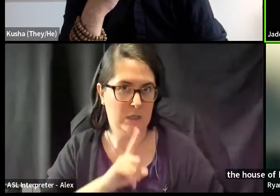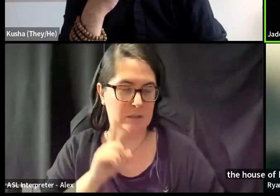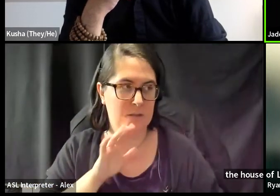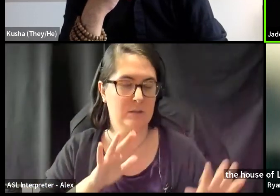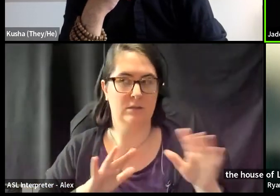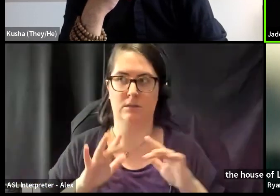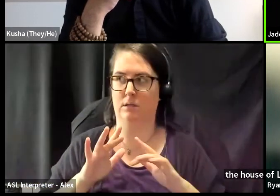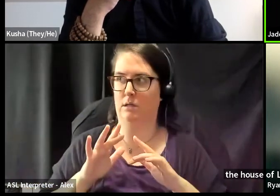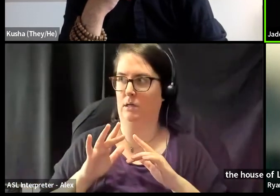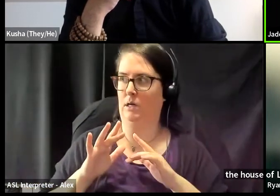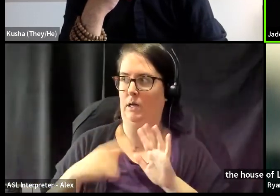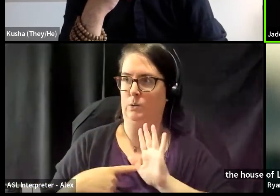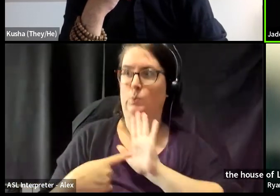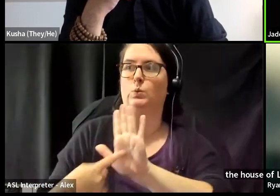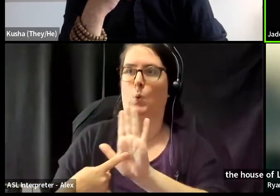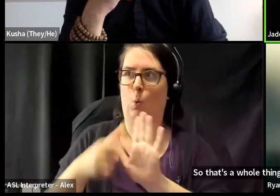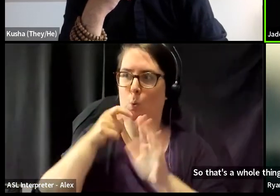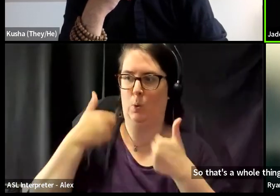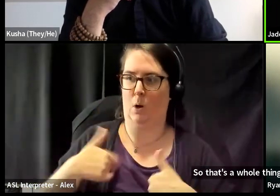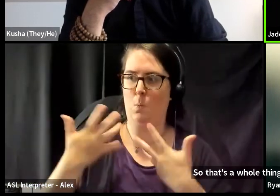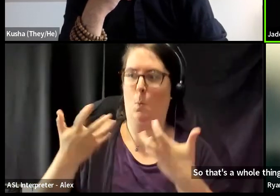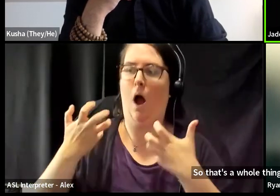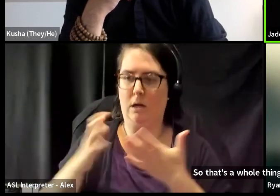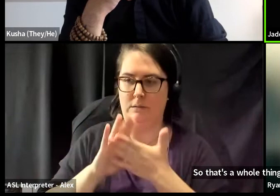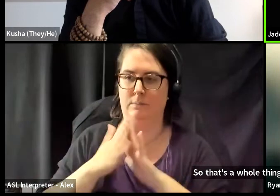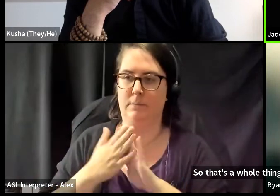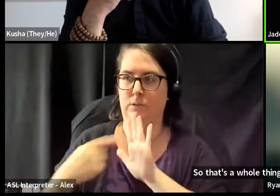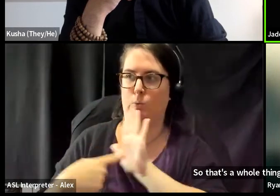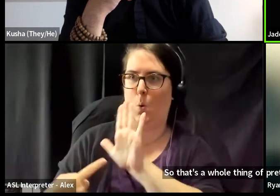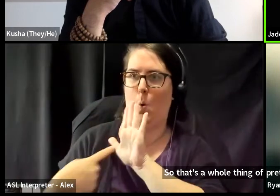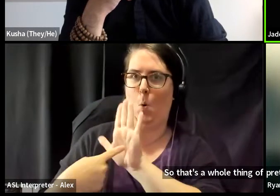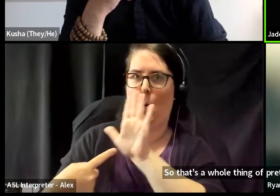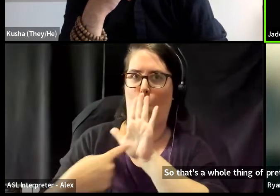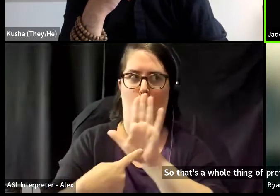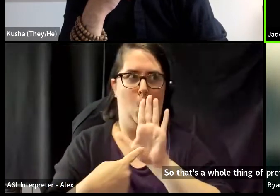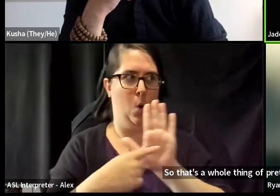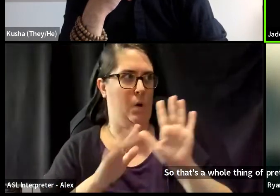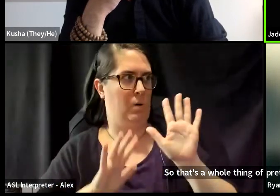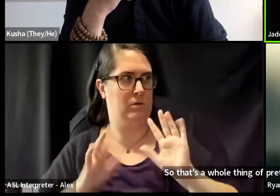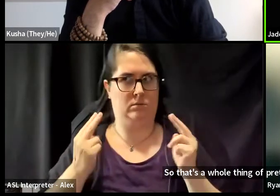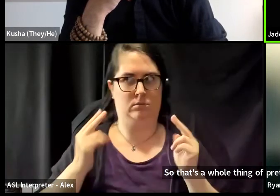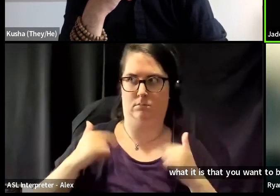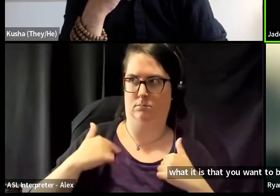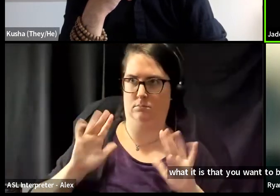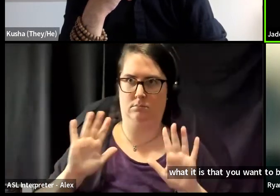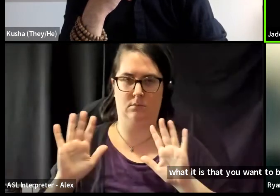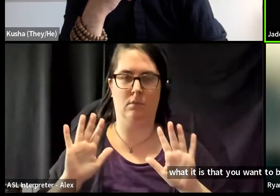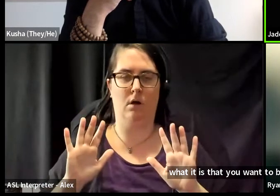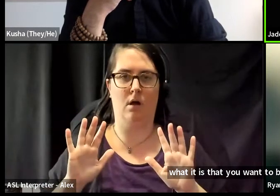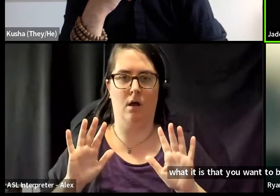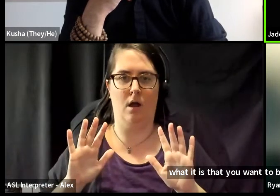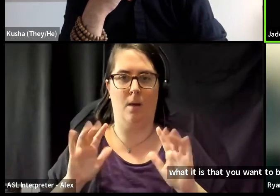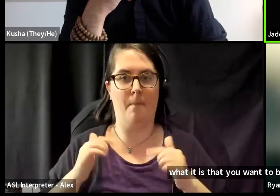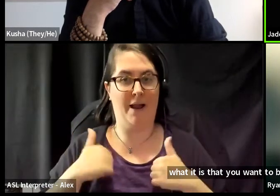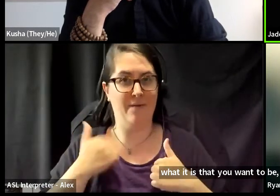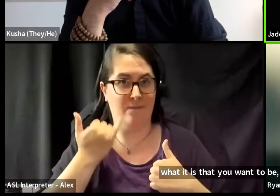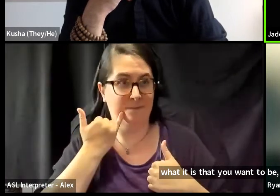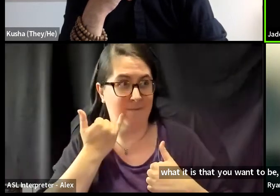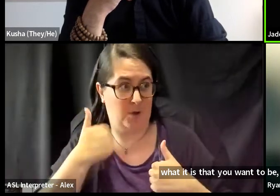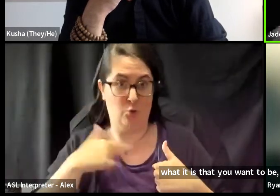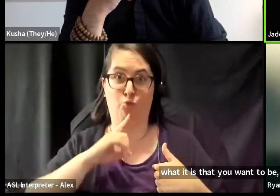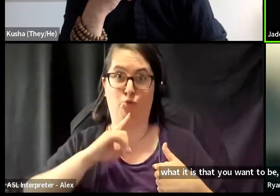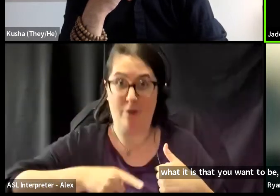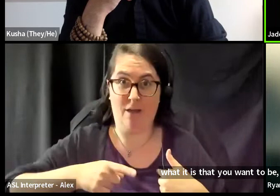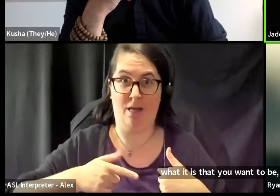and projecting what it is that you want to be and who you want the world to see you as. And the more real you are, the better